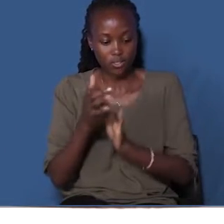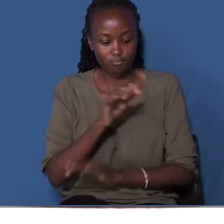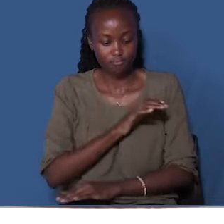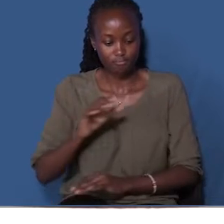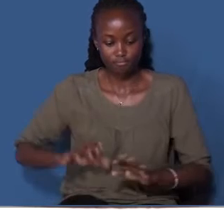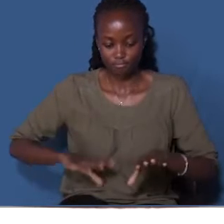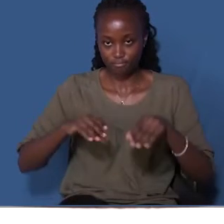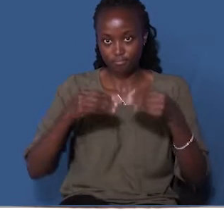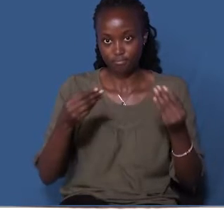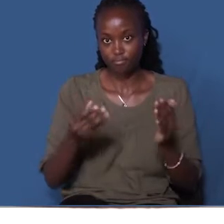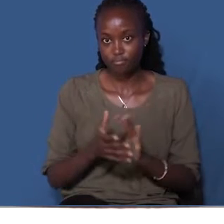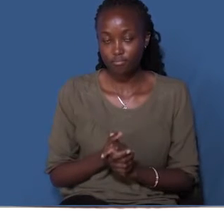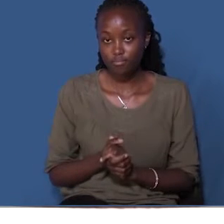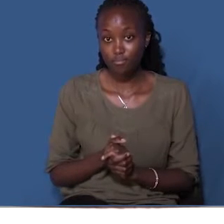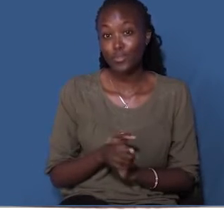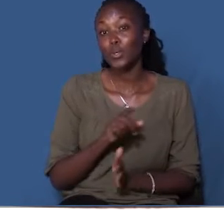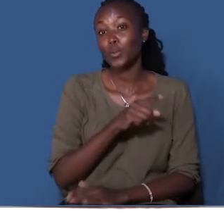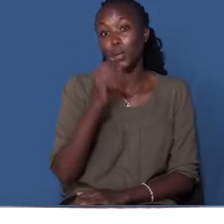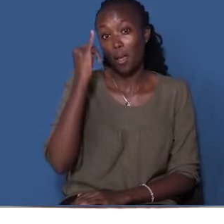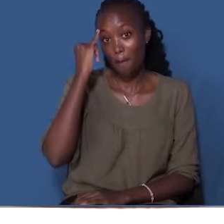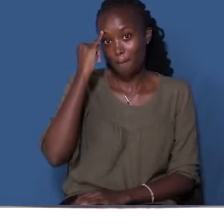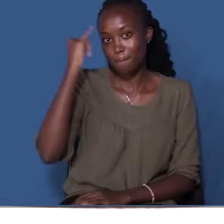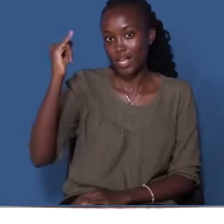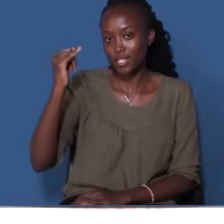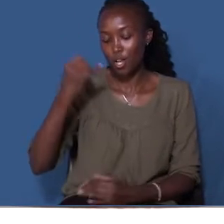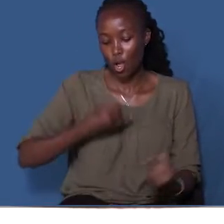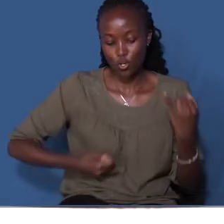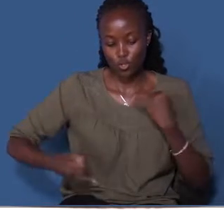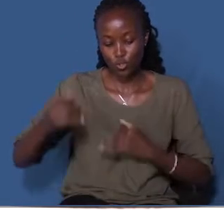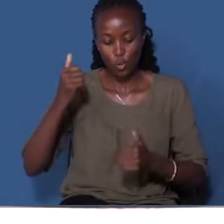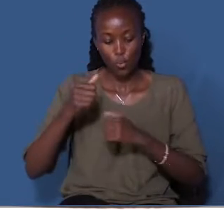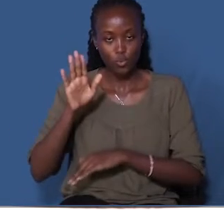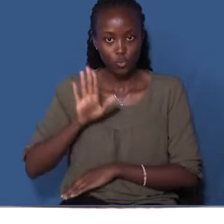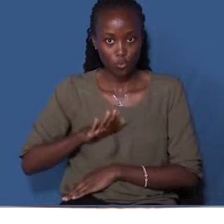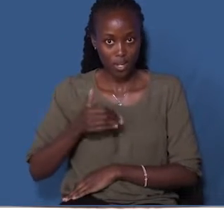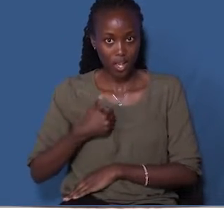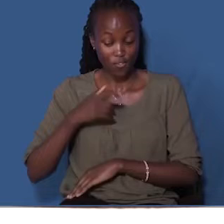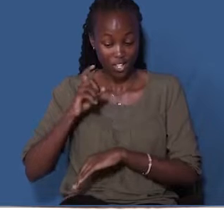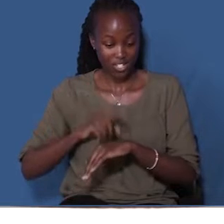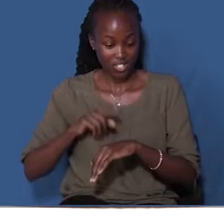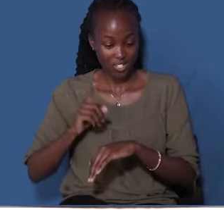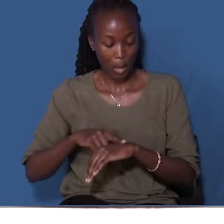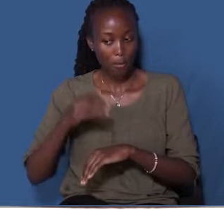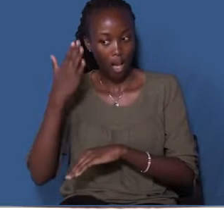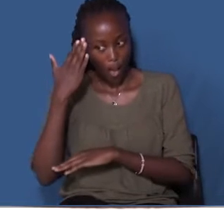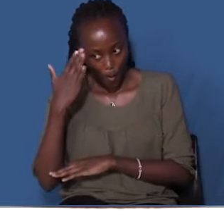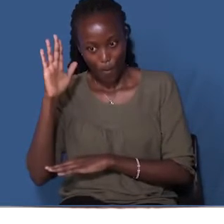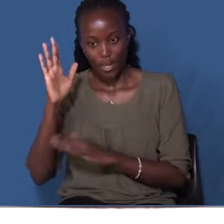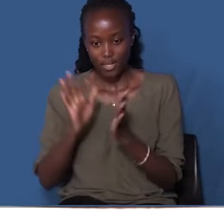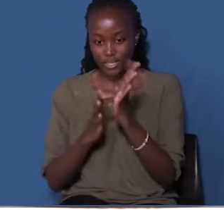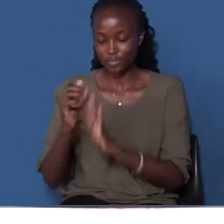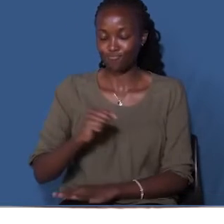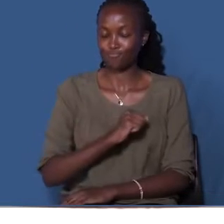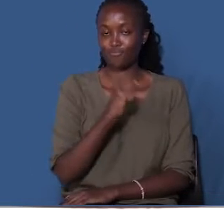the joy that these women had when they heard that Jesus had risen from the dead. Try